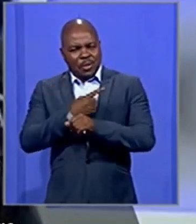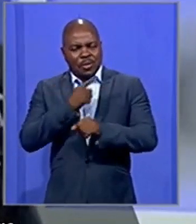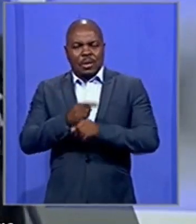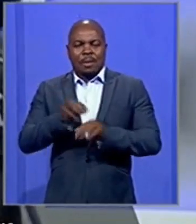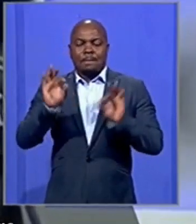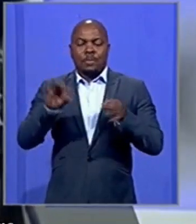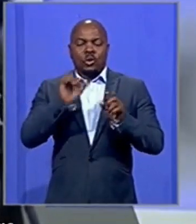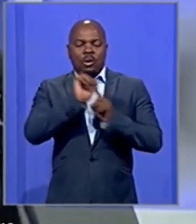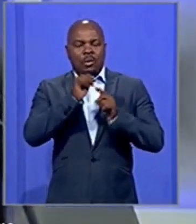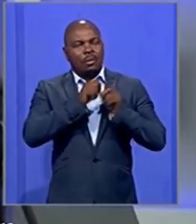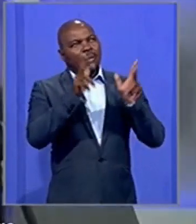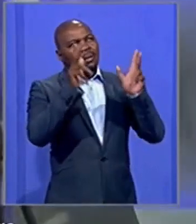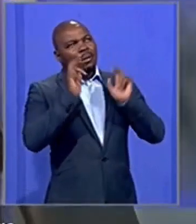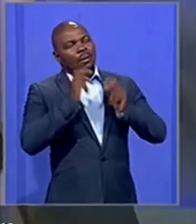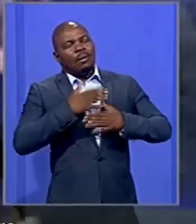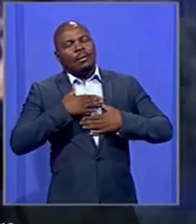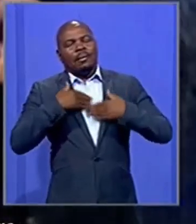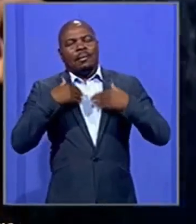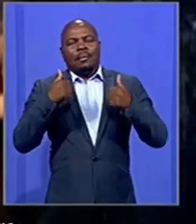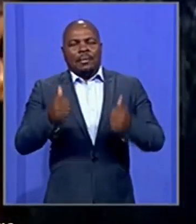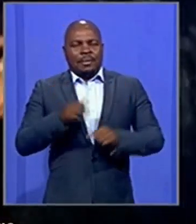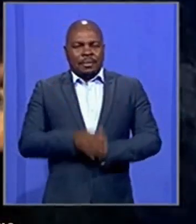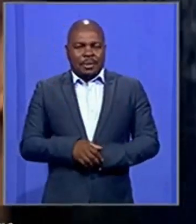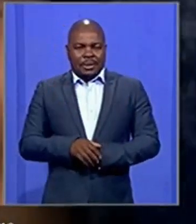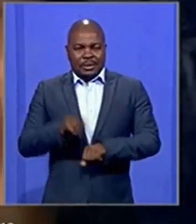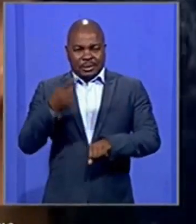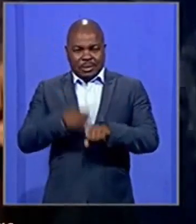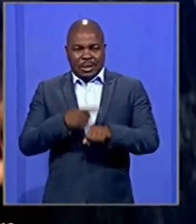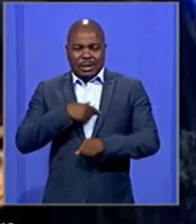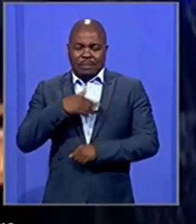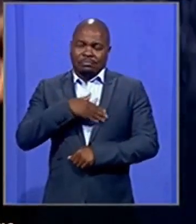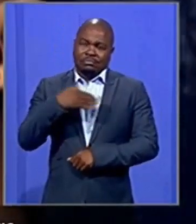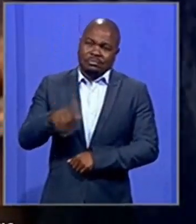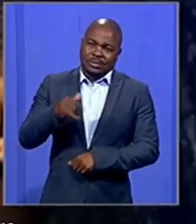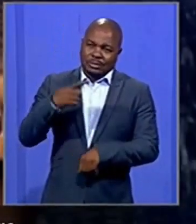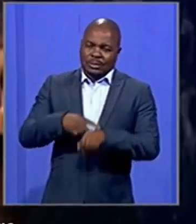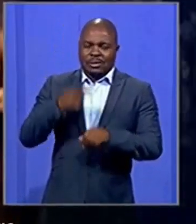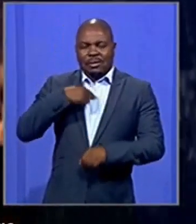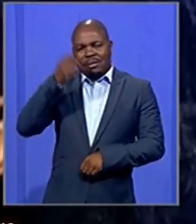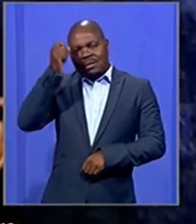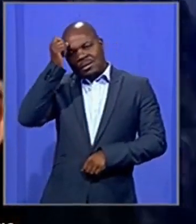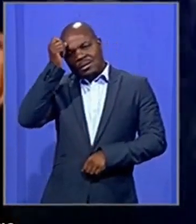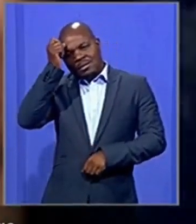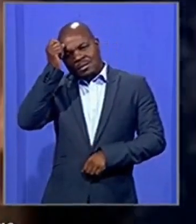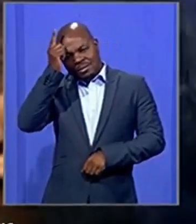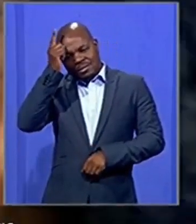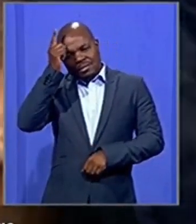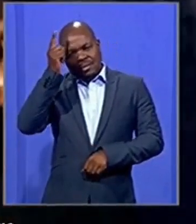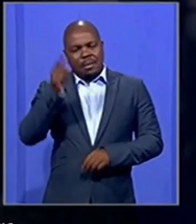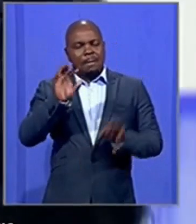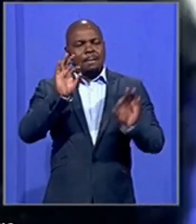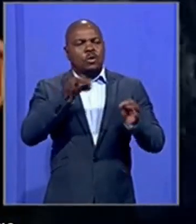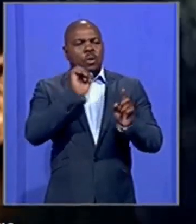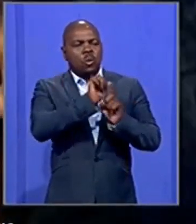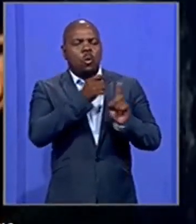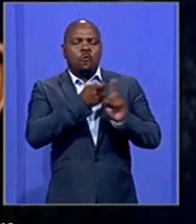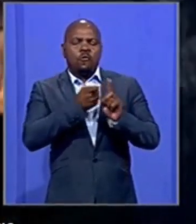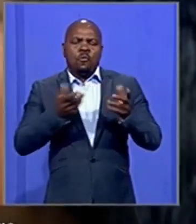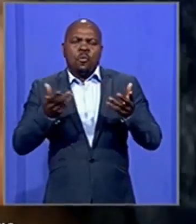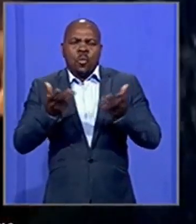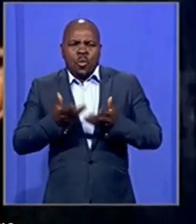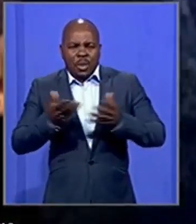was healing to me. Sometimes would bring pain. I would also understand, where that music came from,